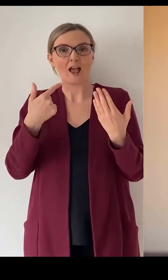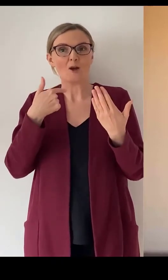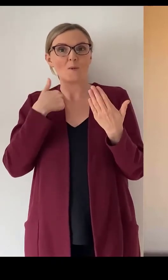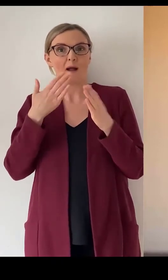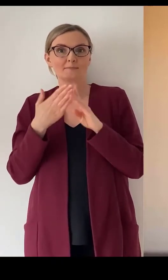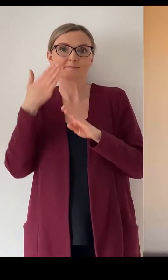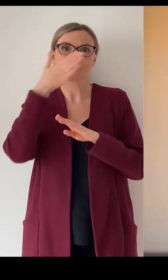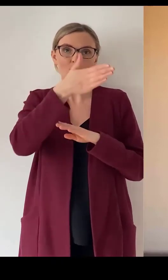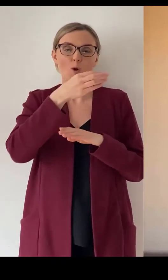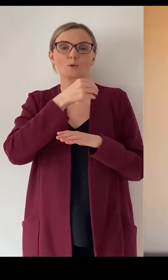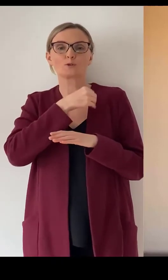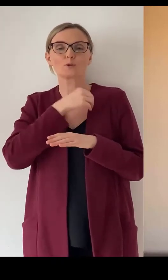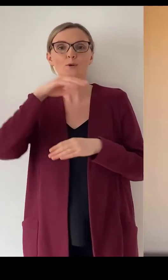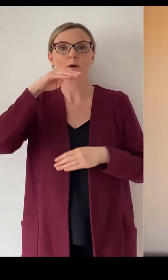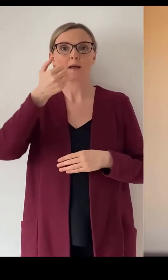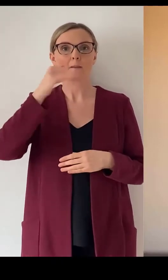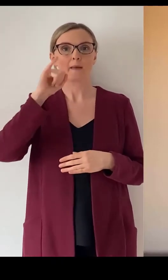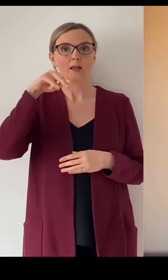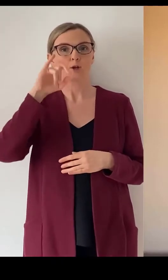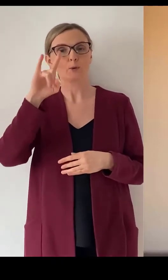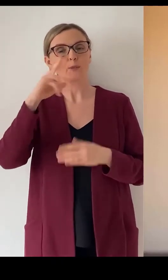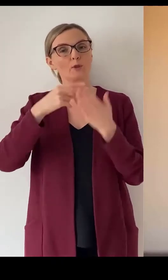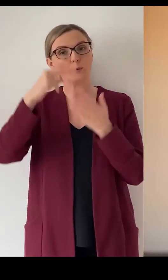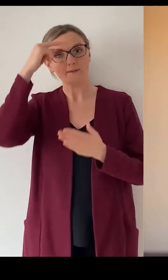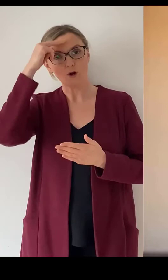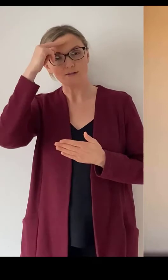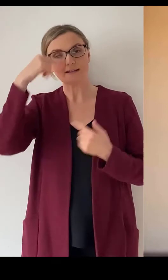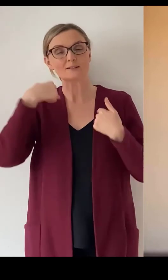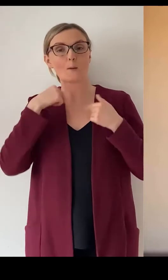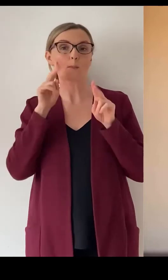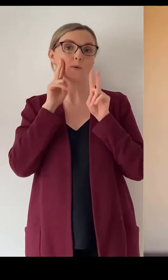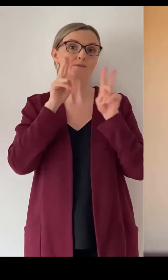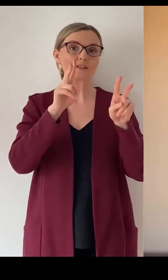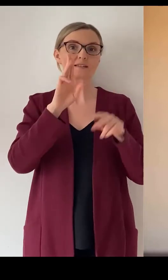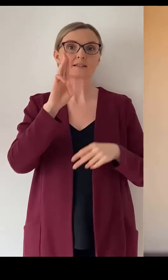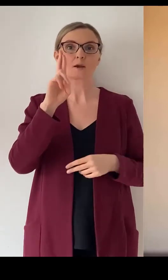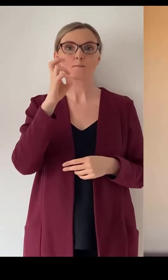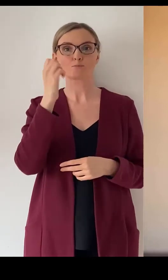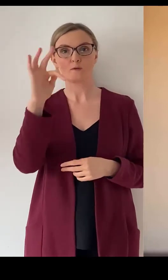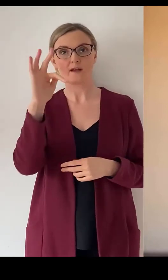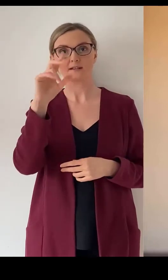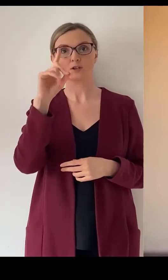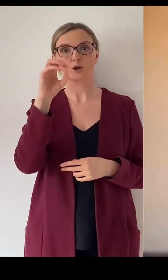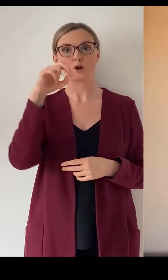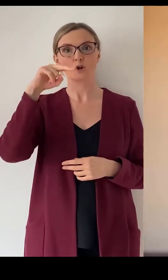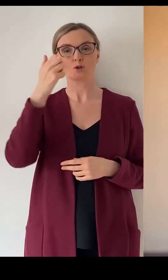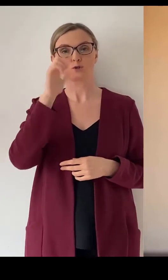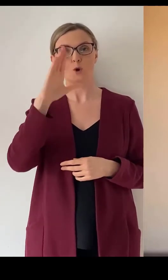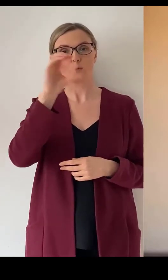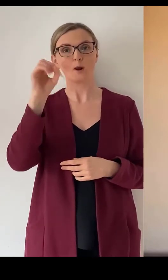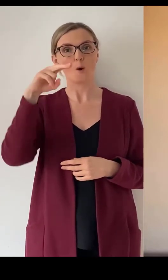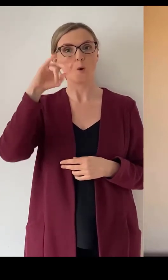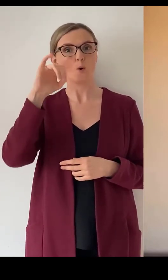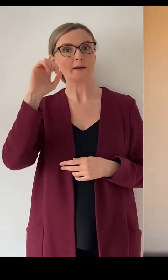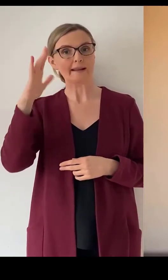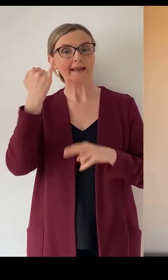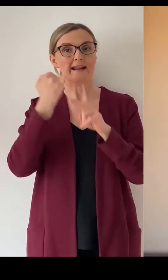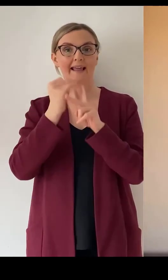studio and go to Maynooth University to visit Professor ONeill in his